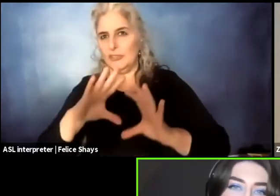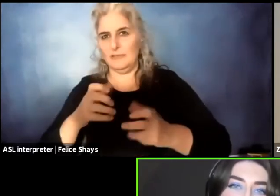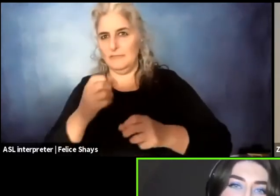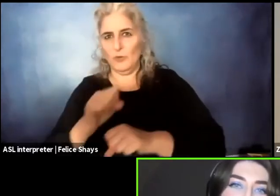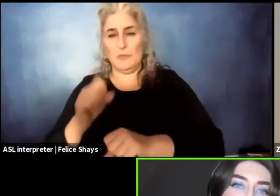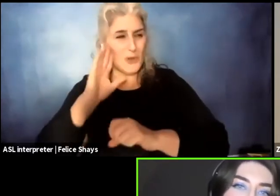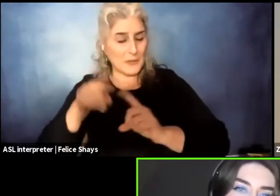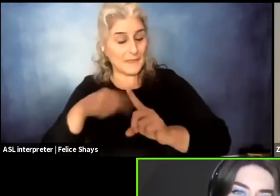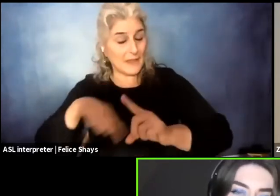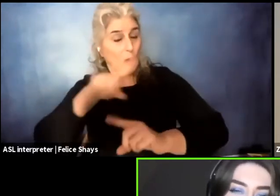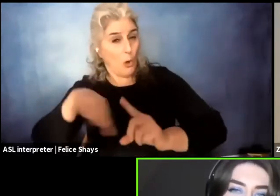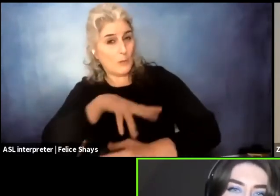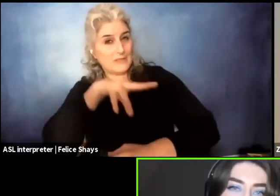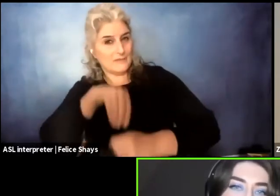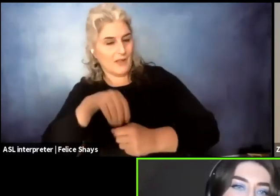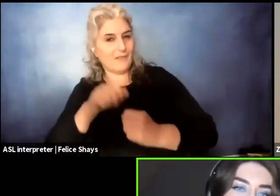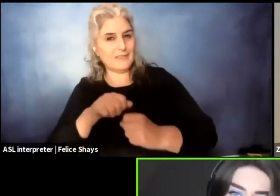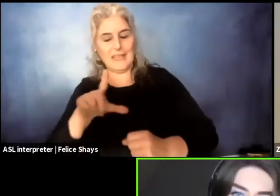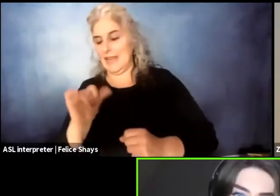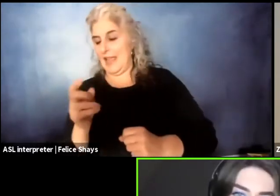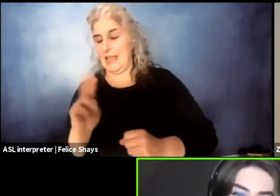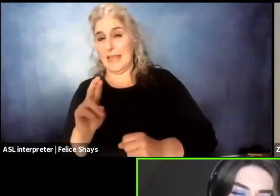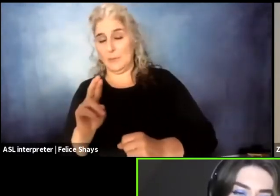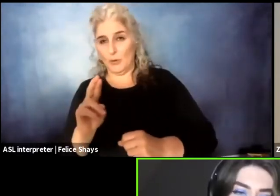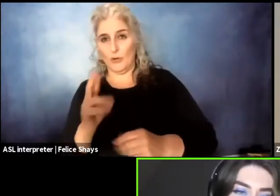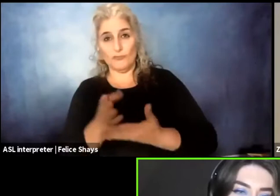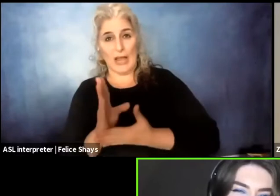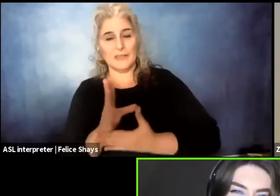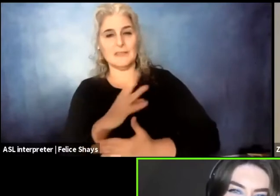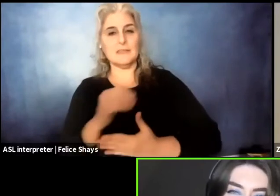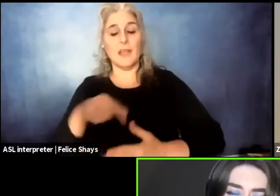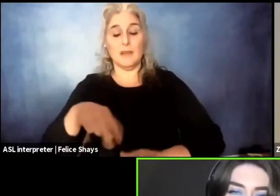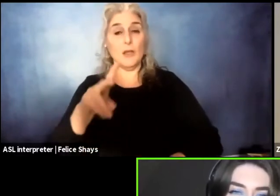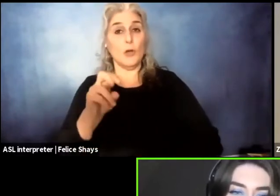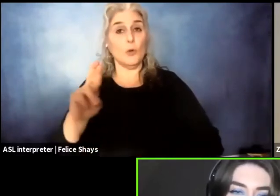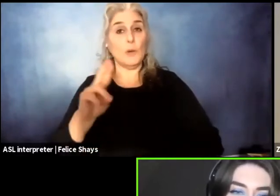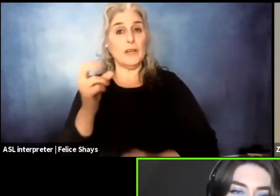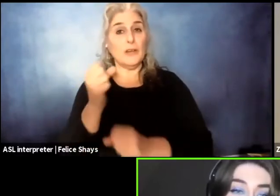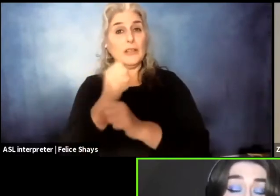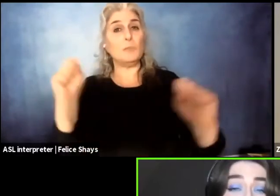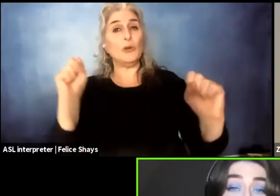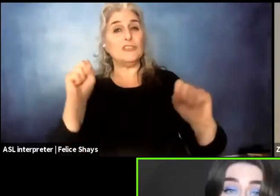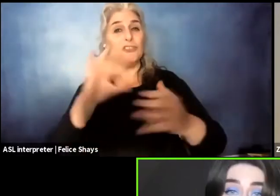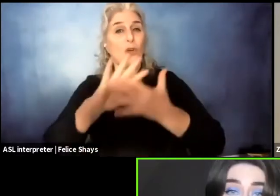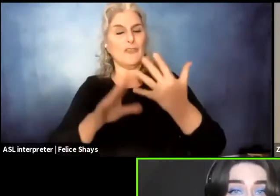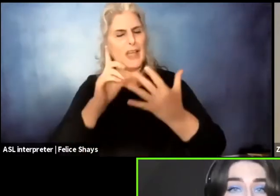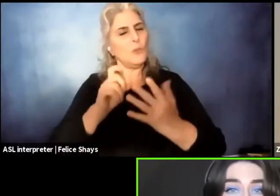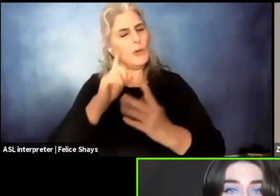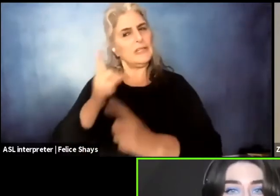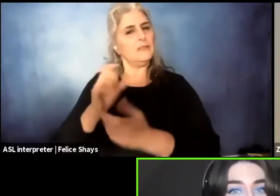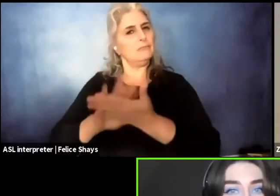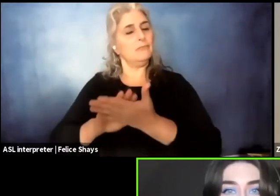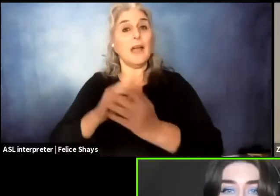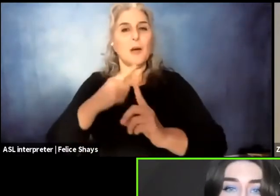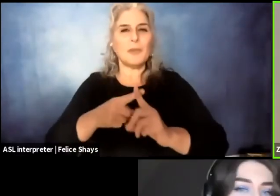rights movement, women's movements, queer liberation, and they need that credit, really. And also artist